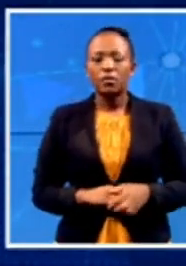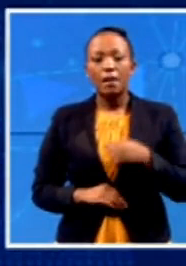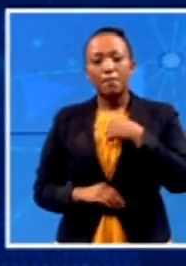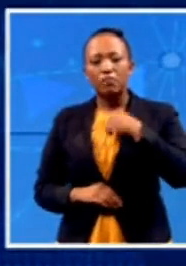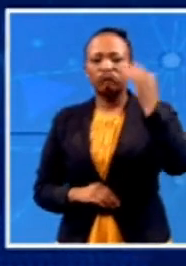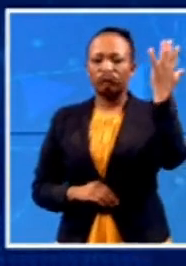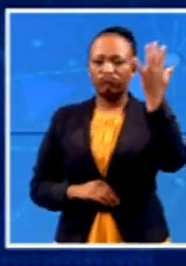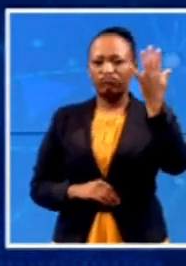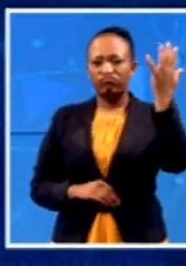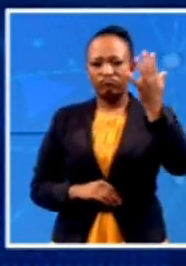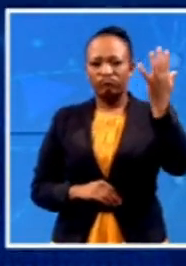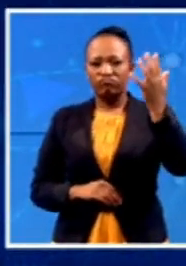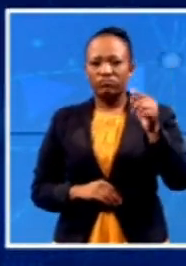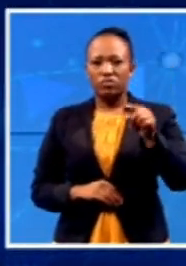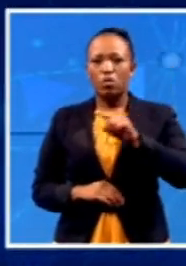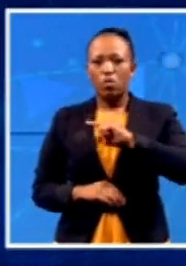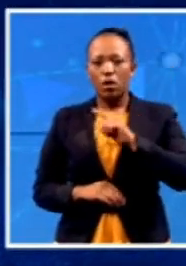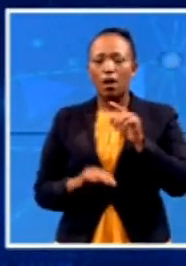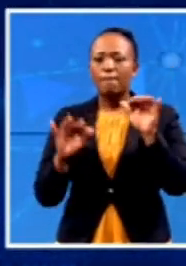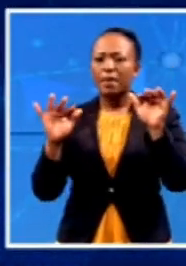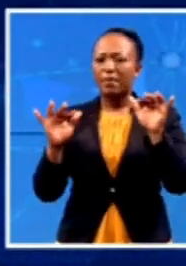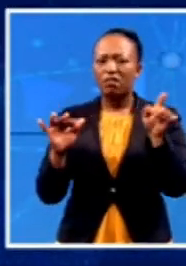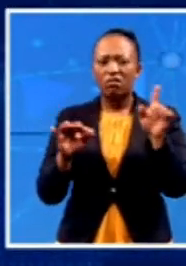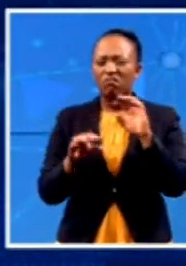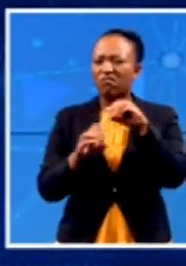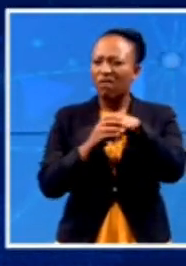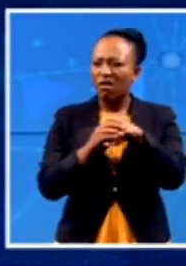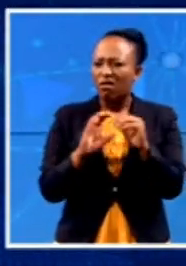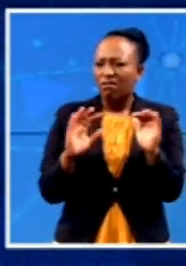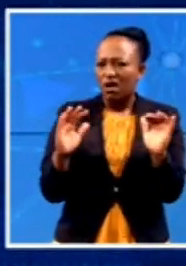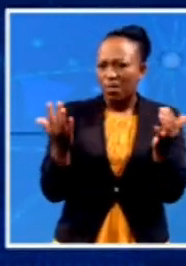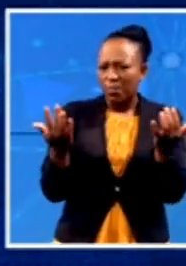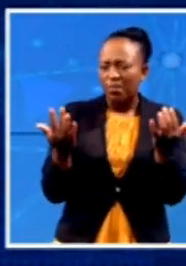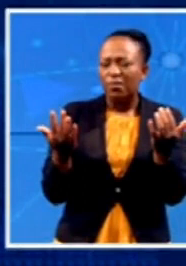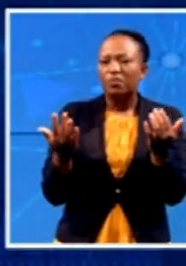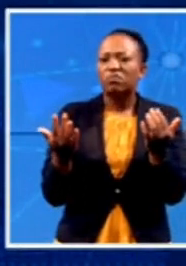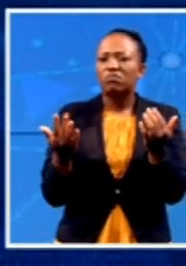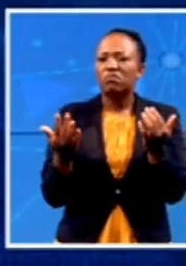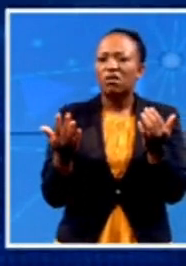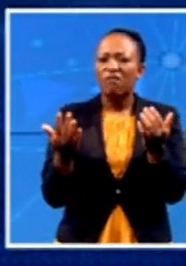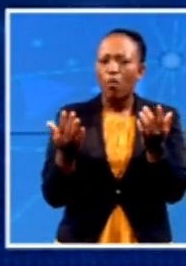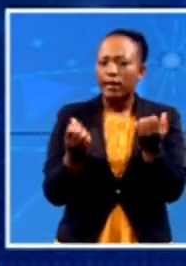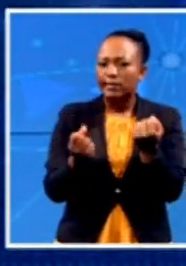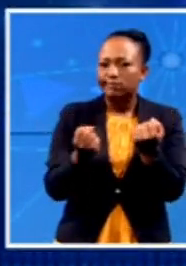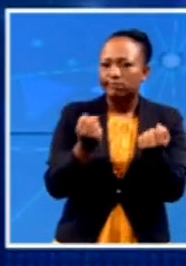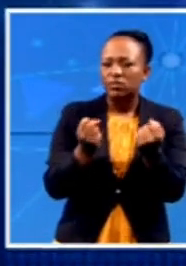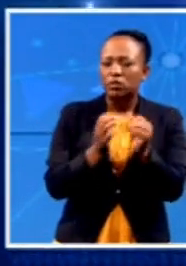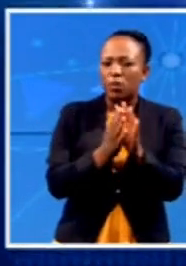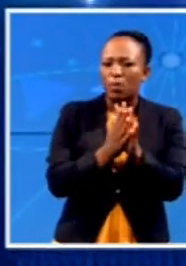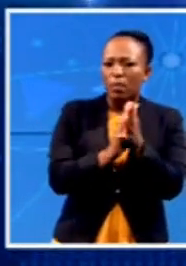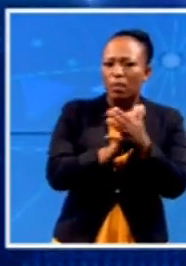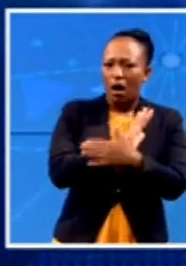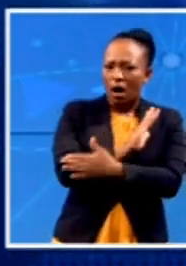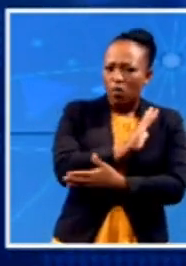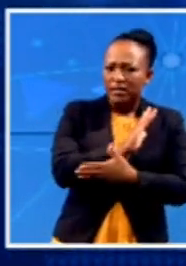the people got involved in a treason trial with a system that